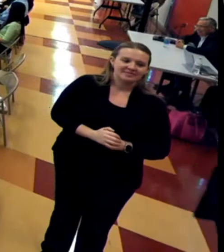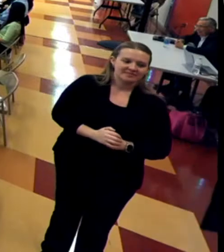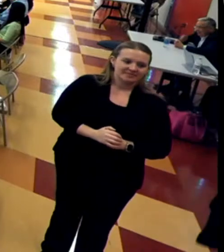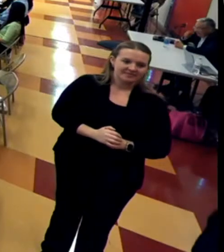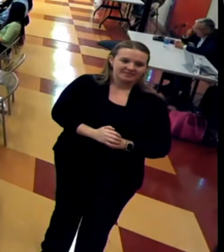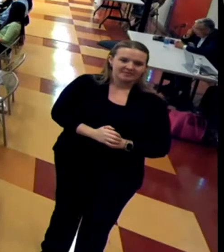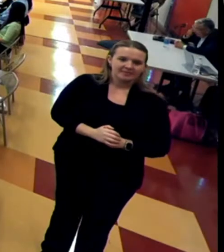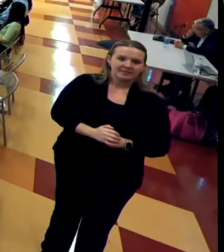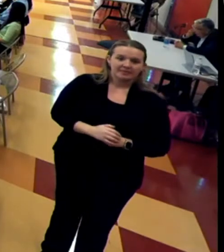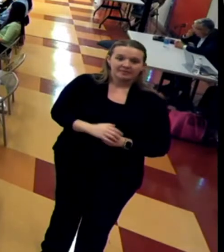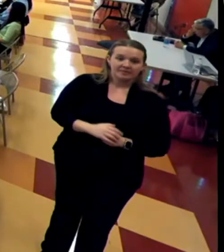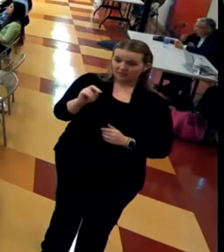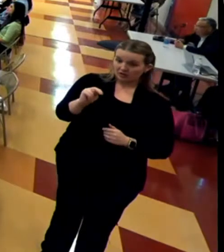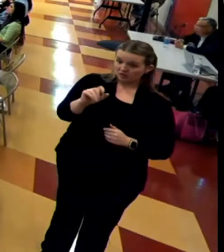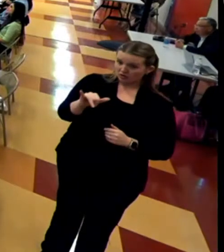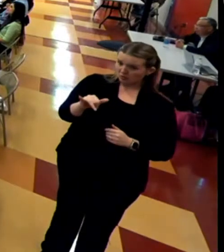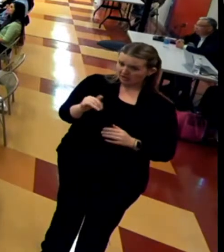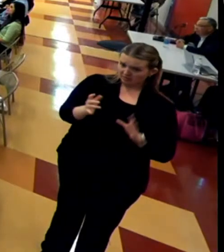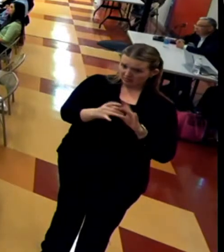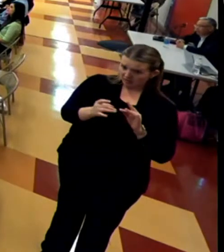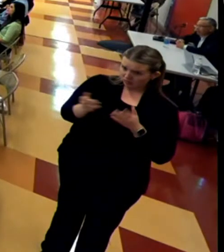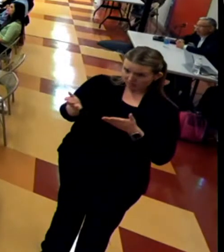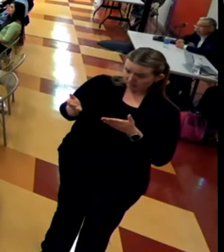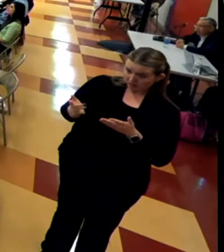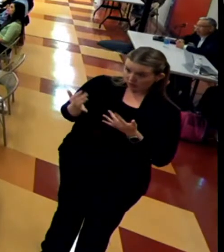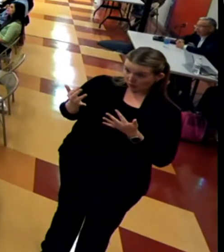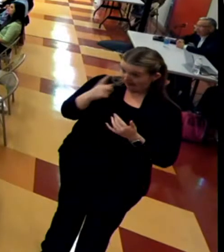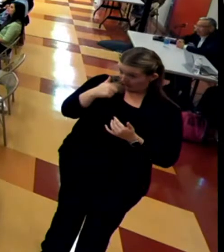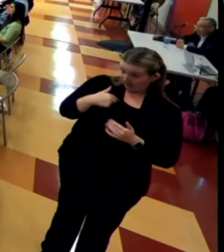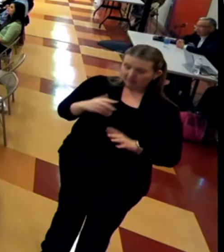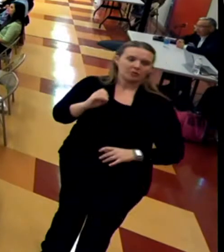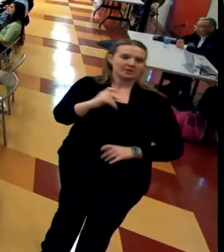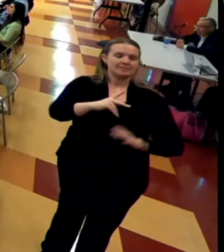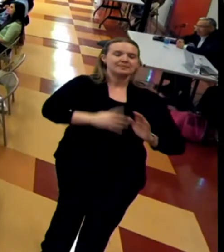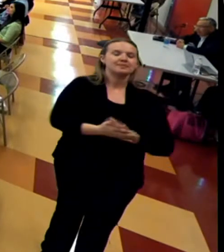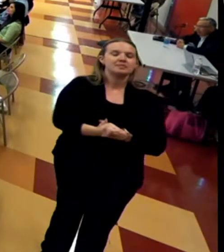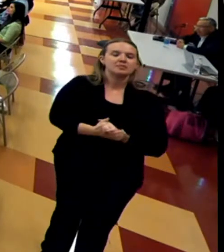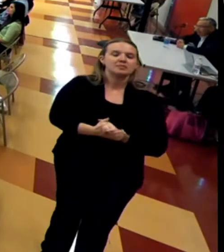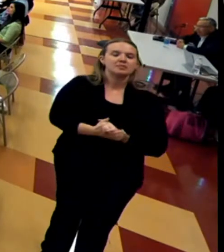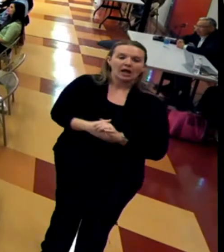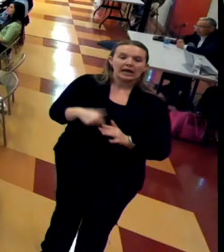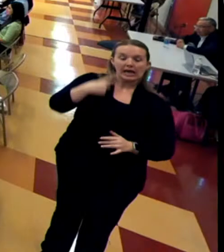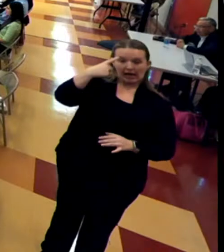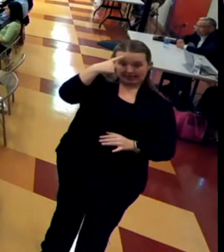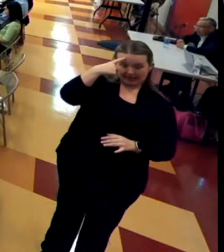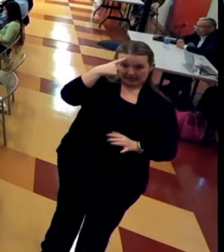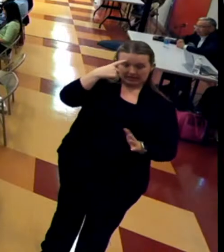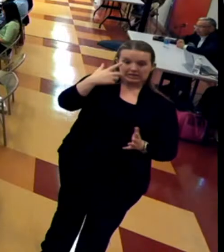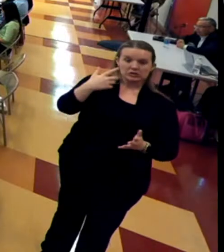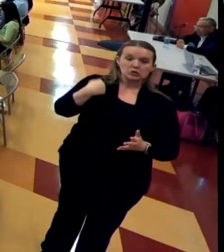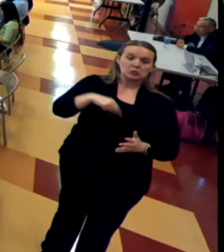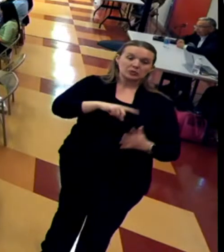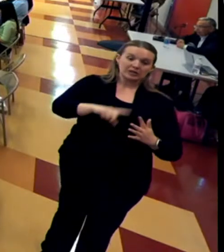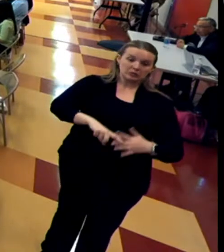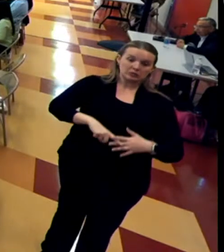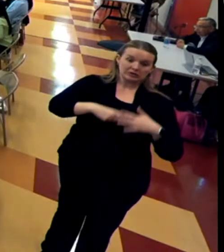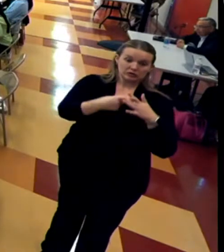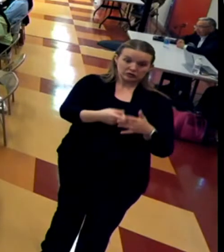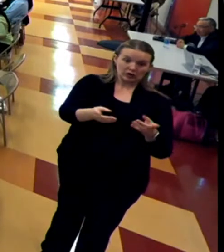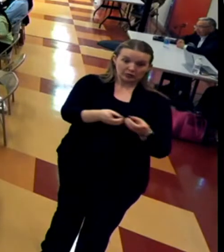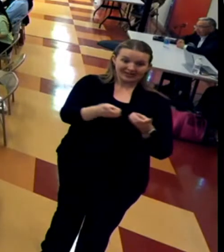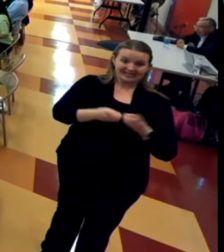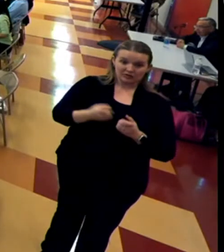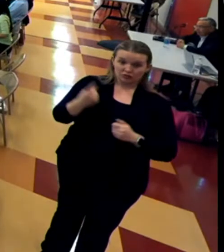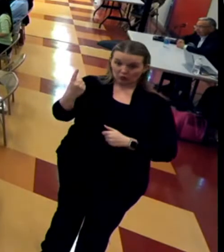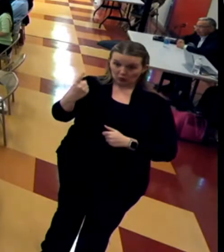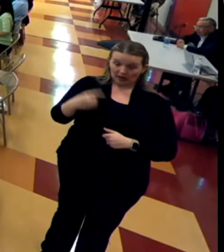So, Tony, do you have something to say, or you're just waiting for me? Okay. So I think we'll start at the top with District 1